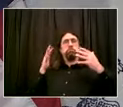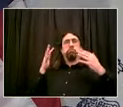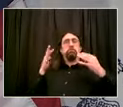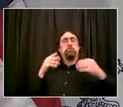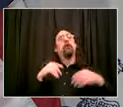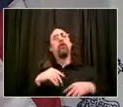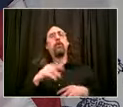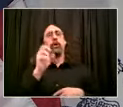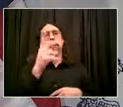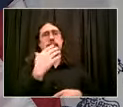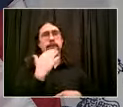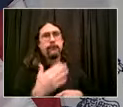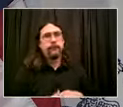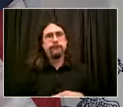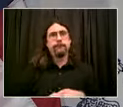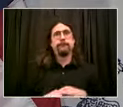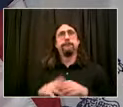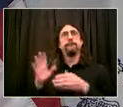11.